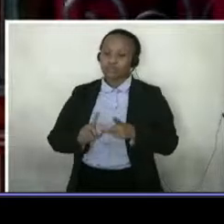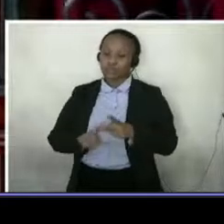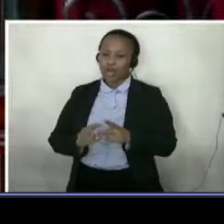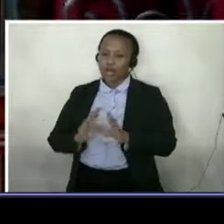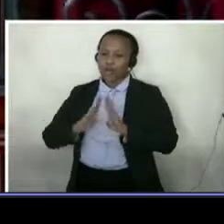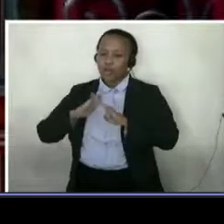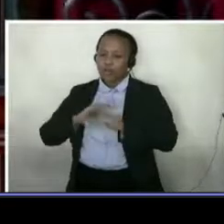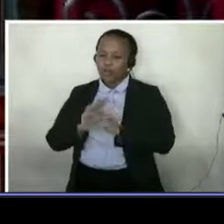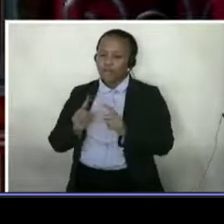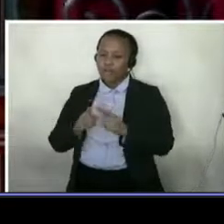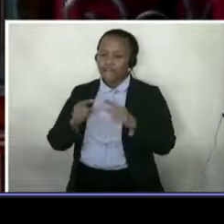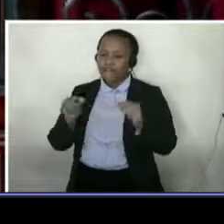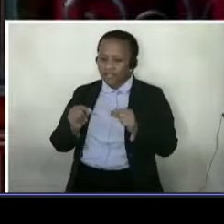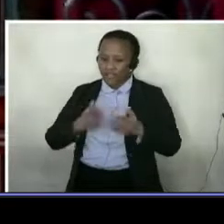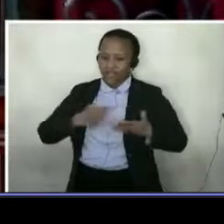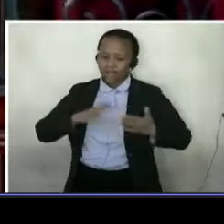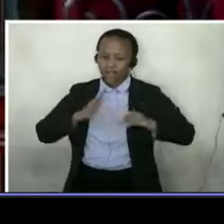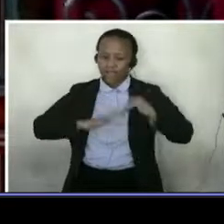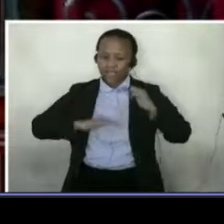of facilities and institution.